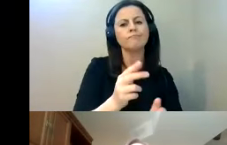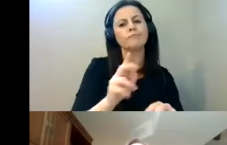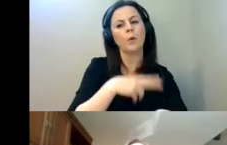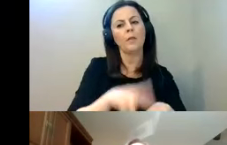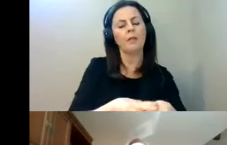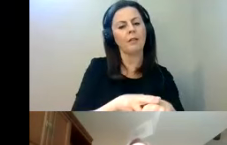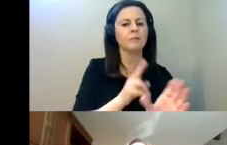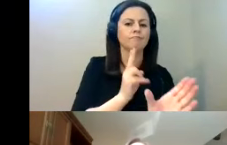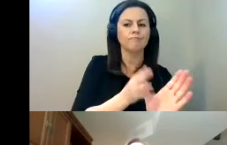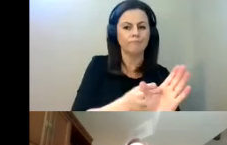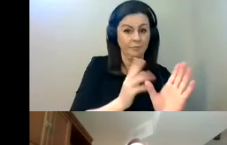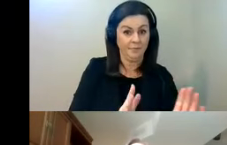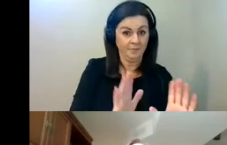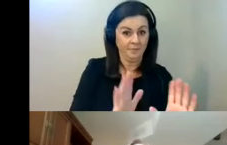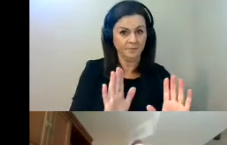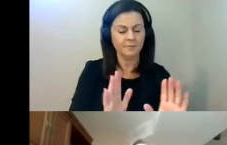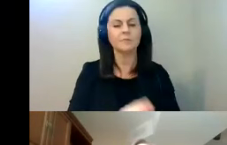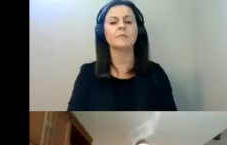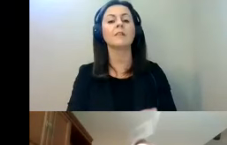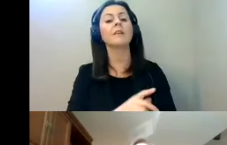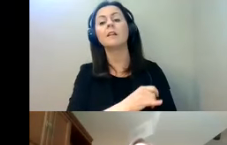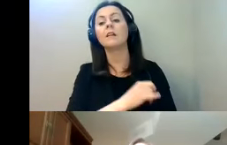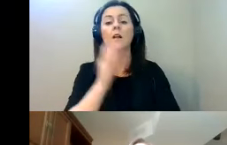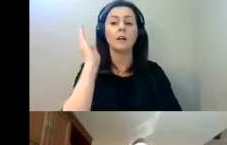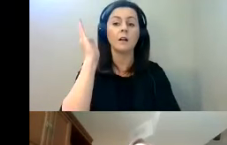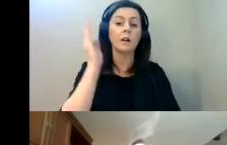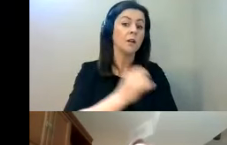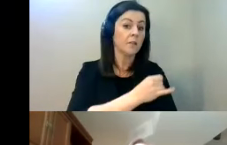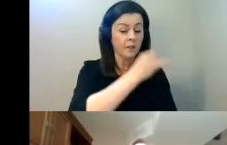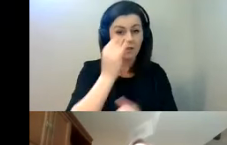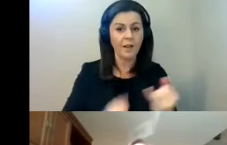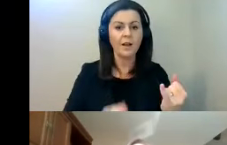The last thing is that we will be doing an evaluation. You'll get a short pop-up